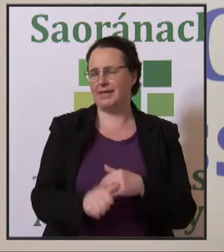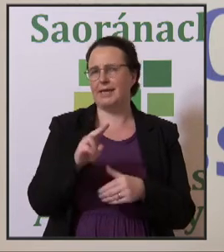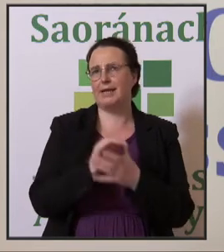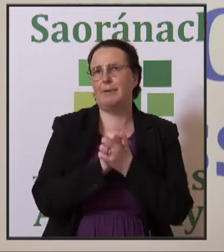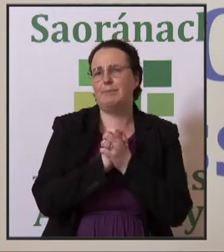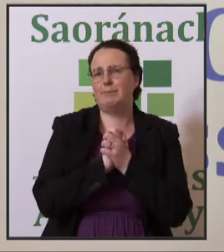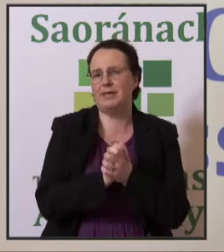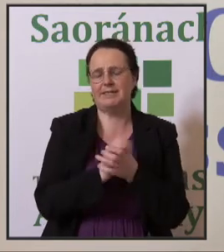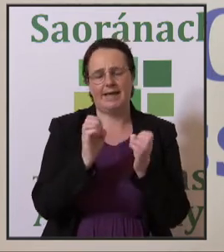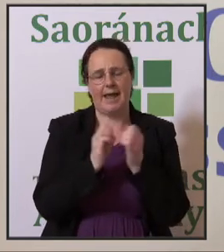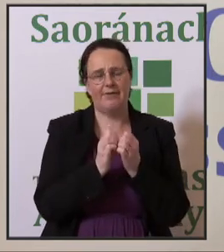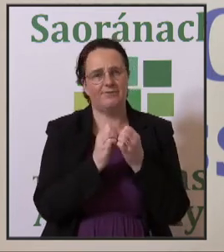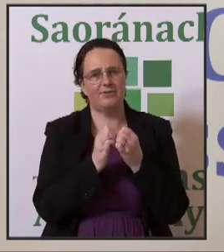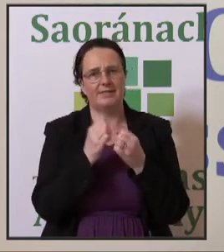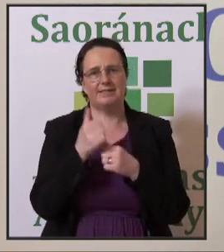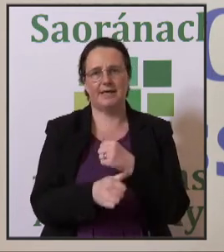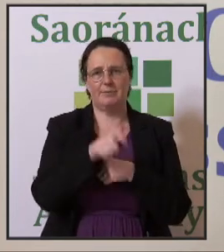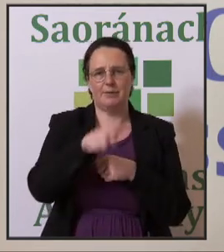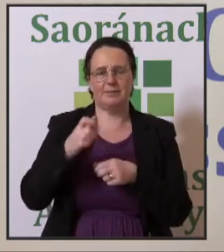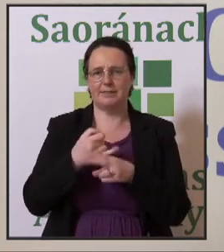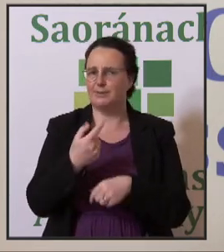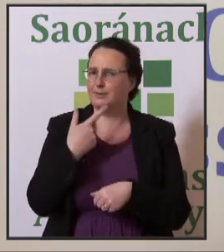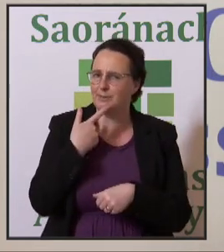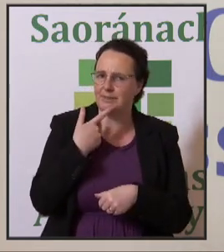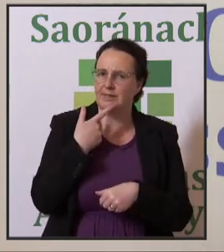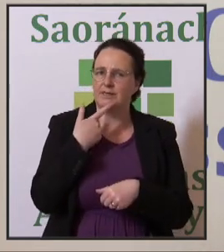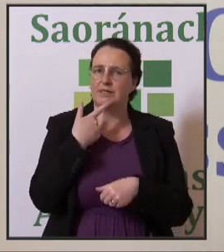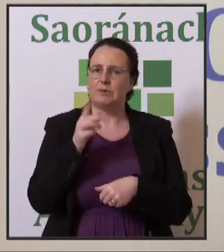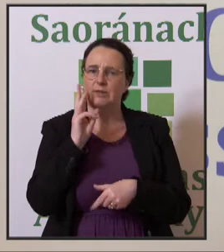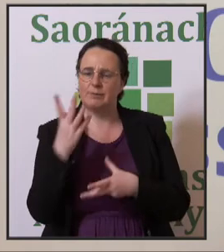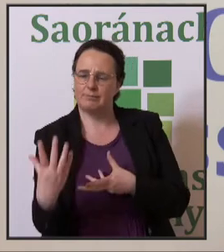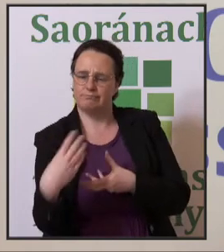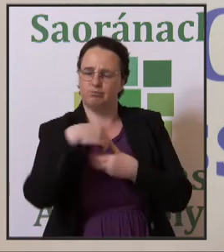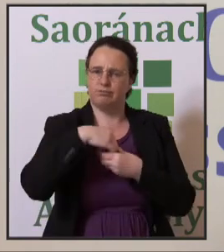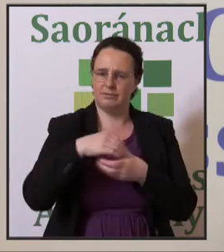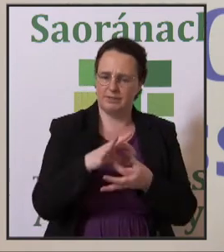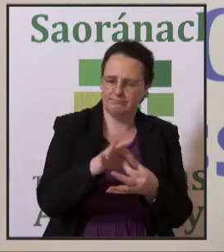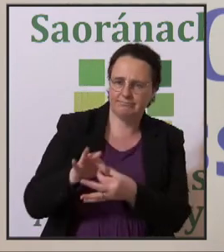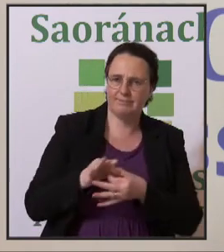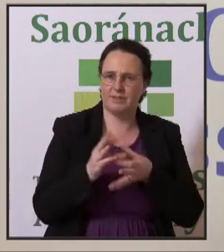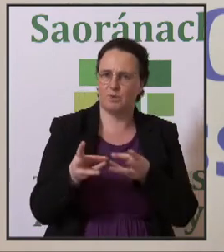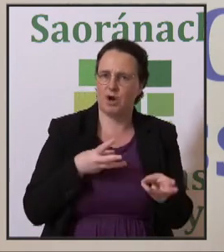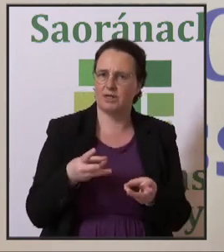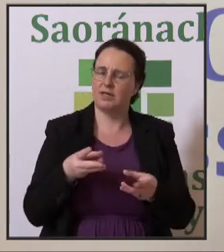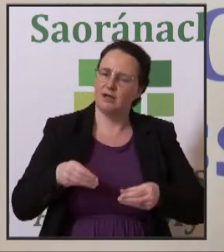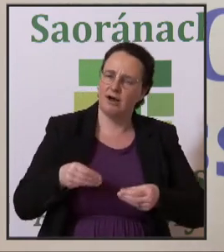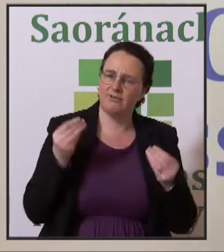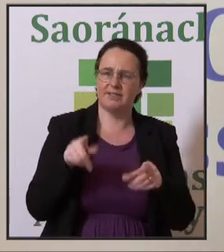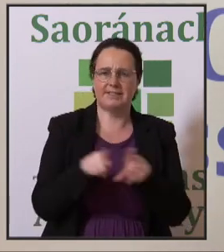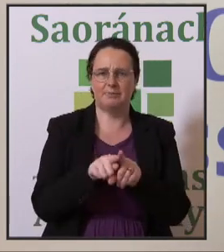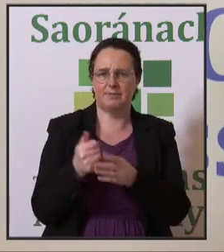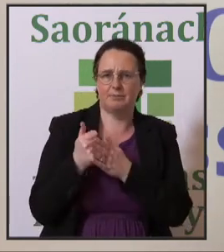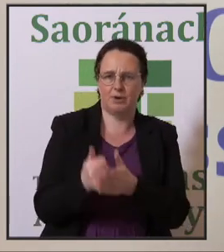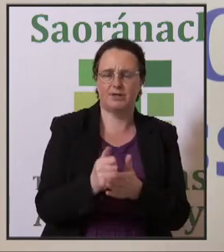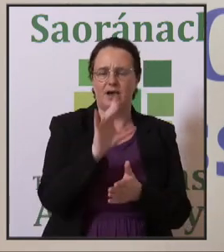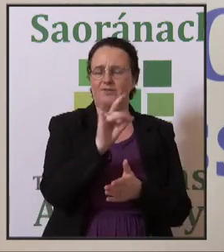to everyday citizens of Dublin to engage with the work of this Assembly to offer the same passionate support of Hill